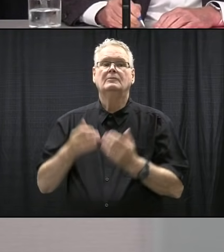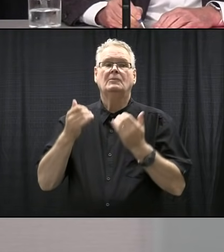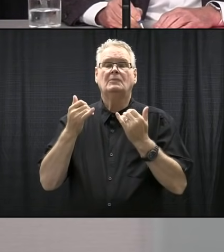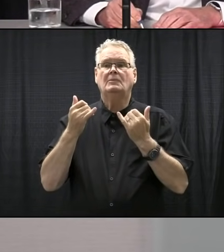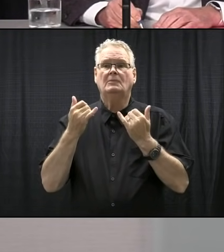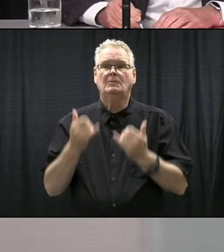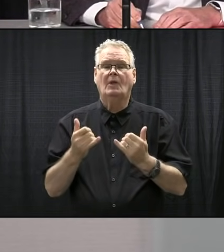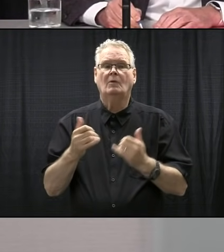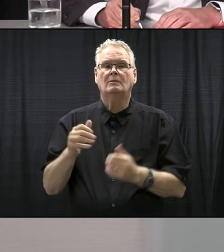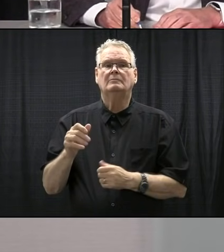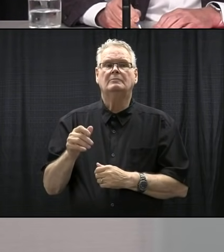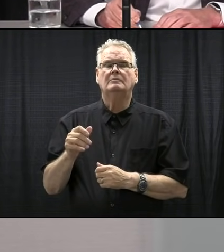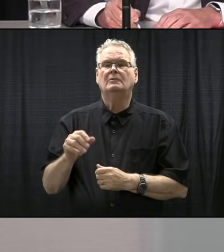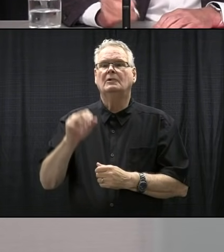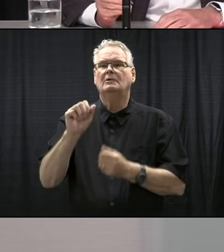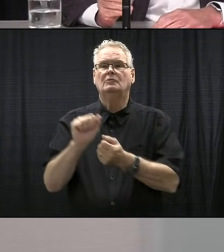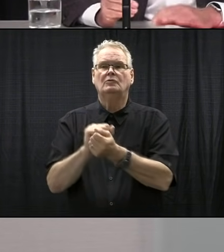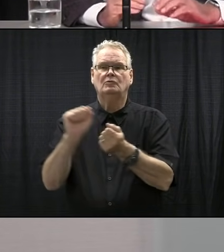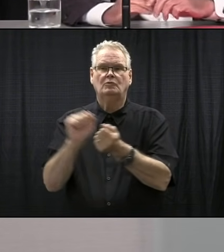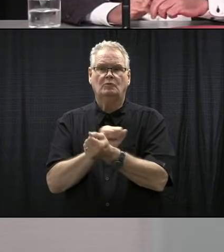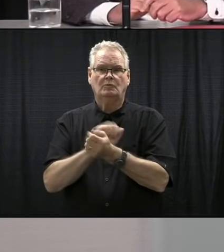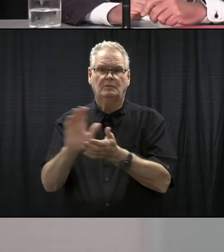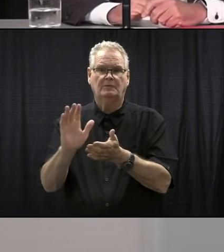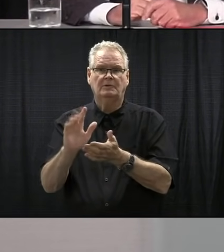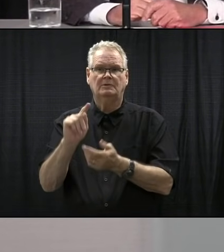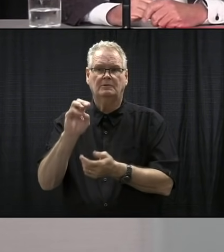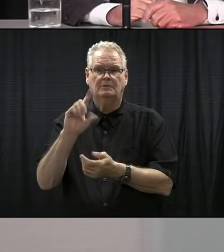Good afternoon. I'm wondering